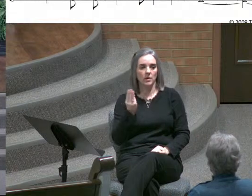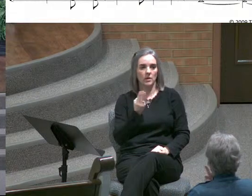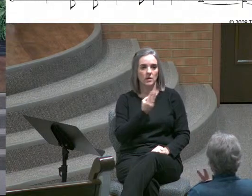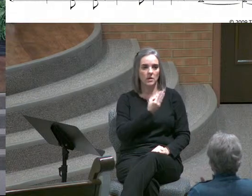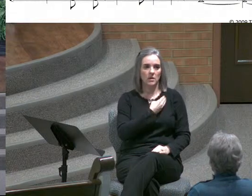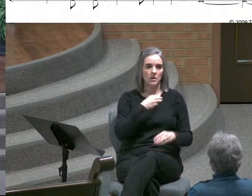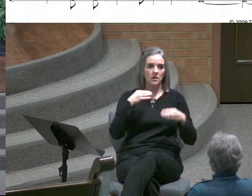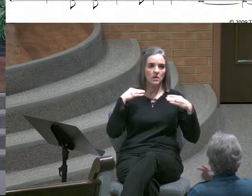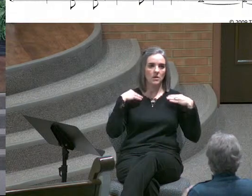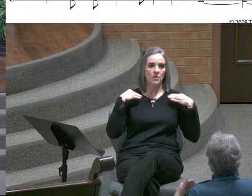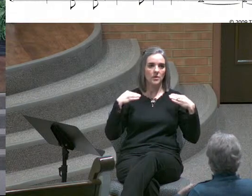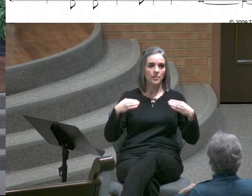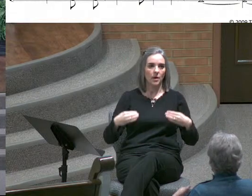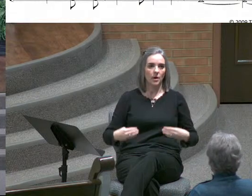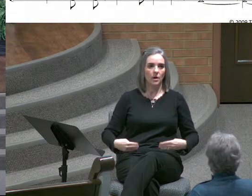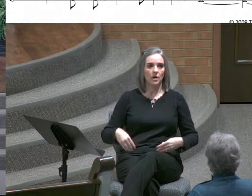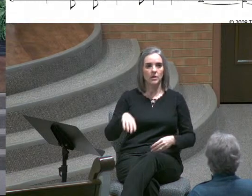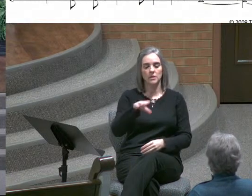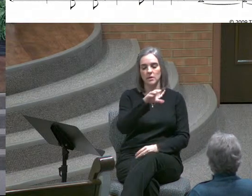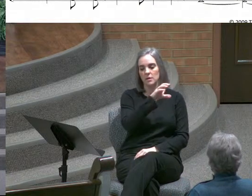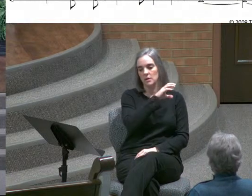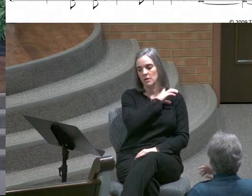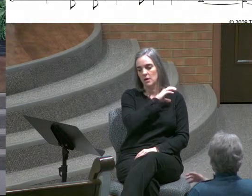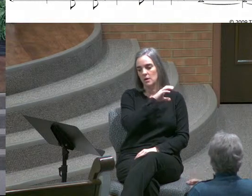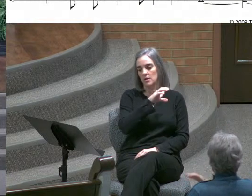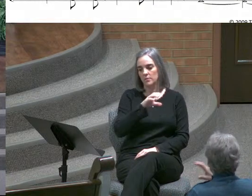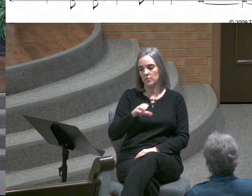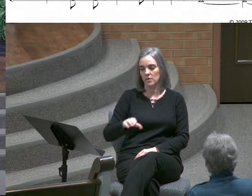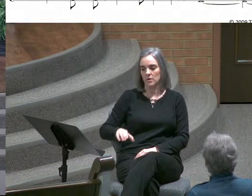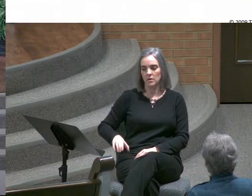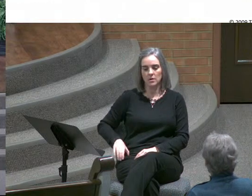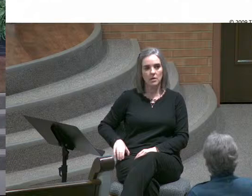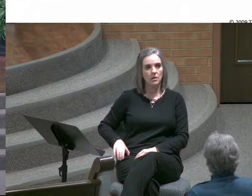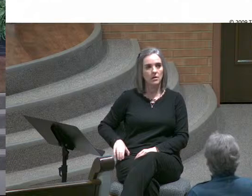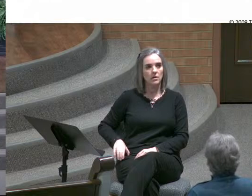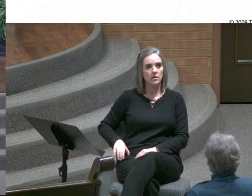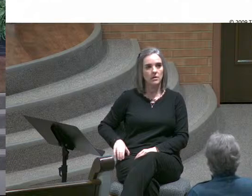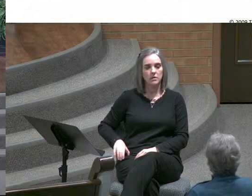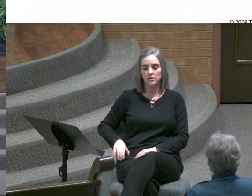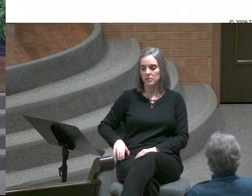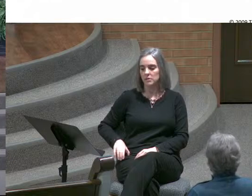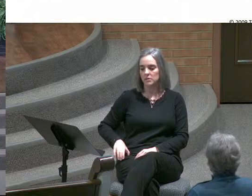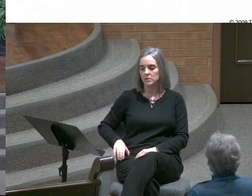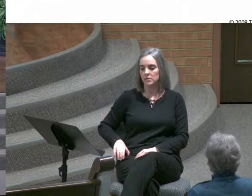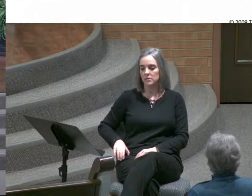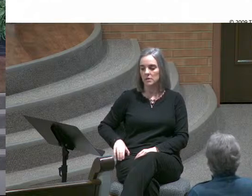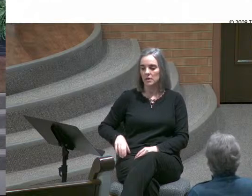exalted. We are the body of